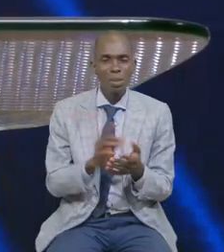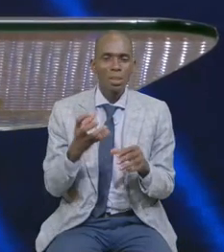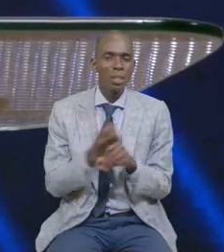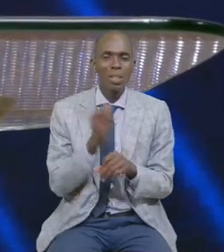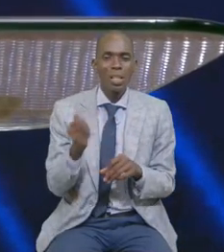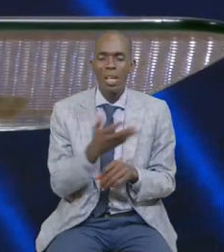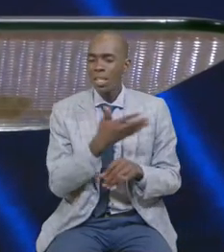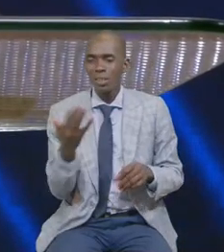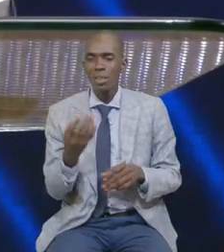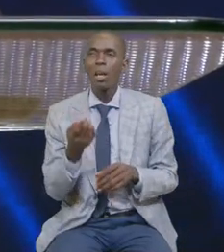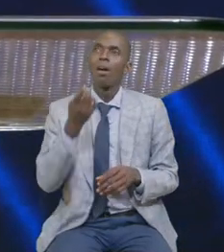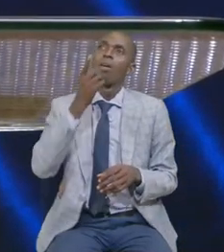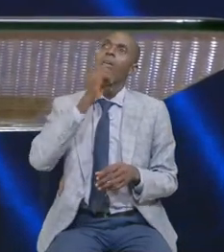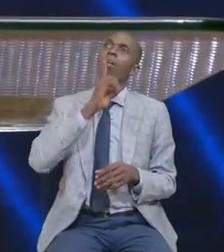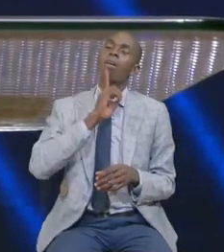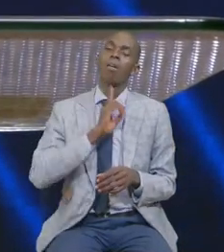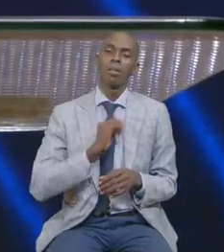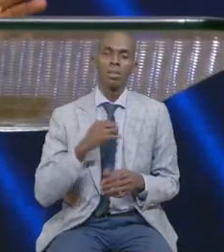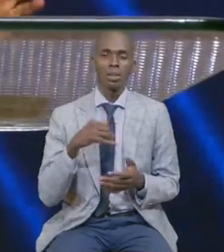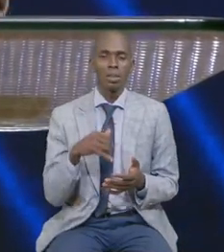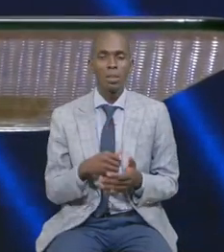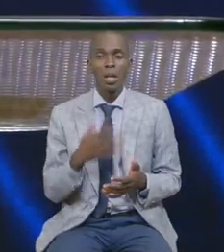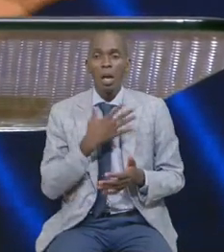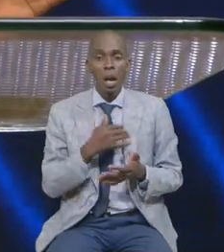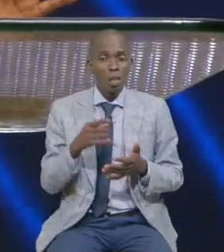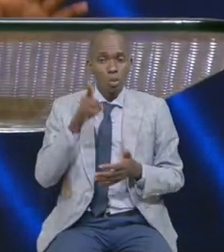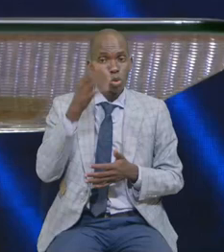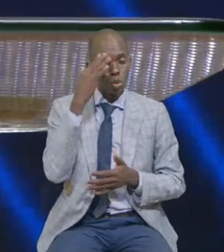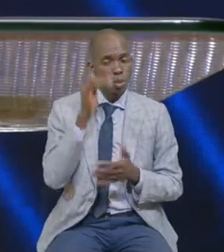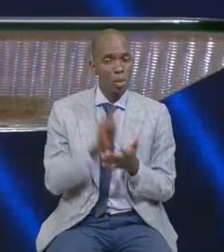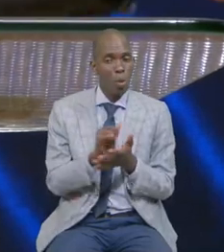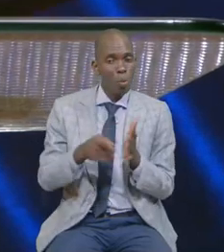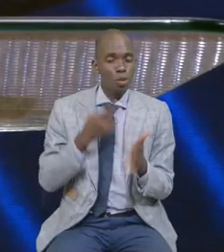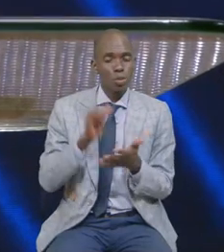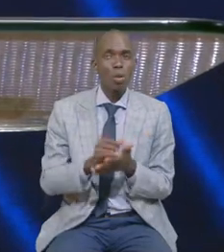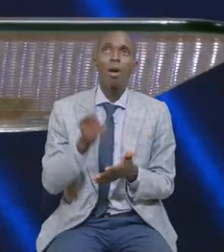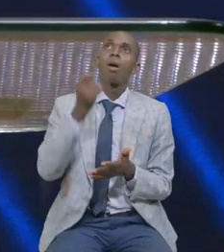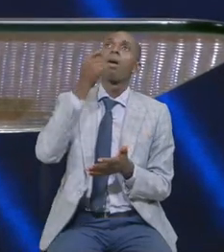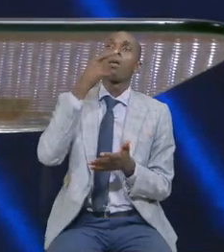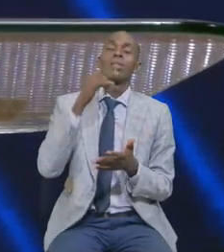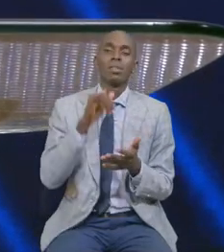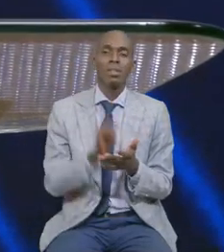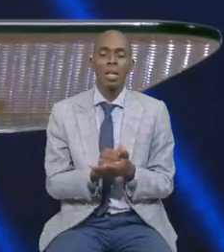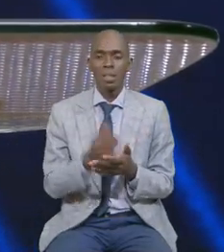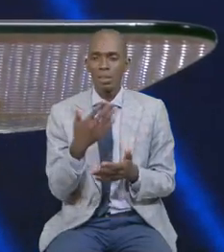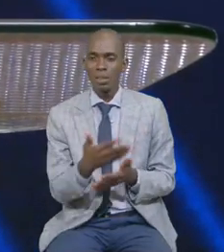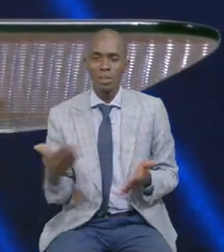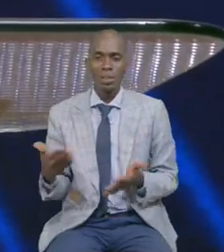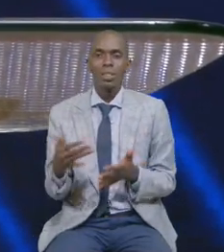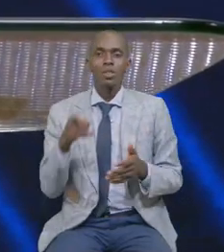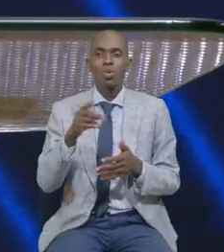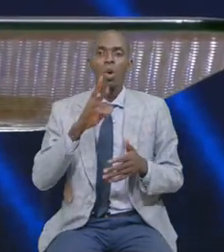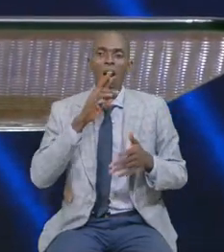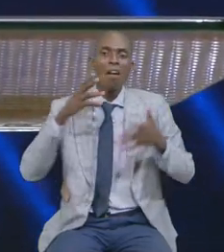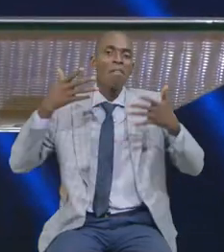you swallow and you know once you take that overdose you are gone you go you